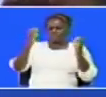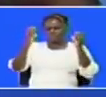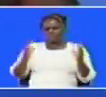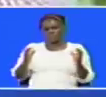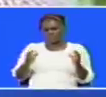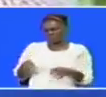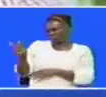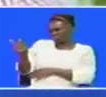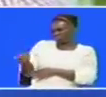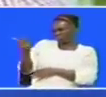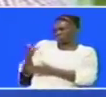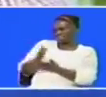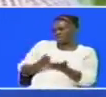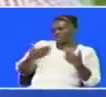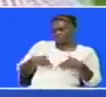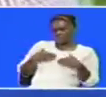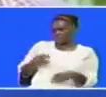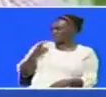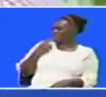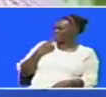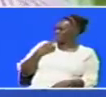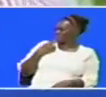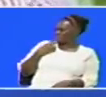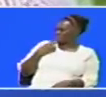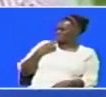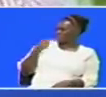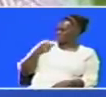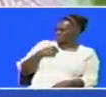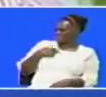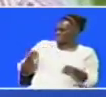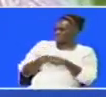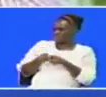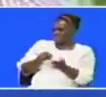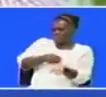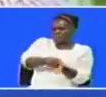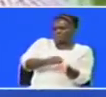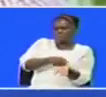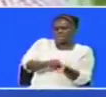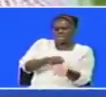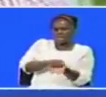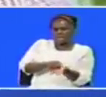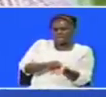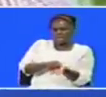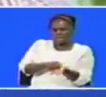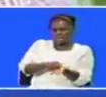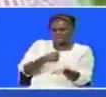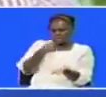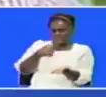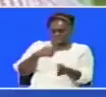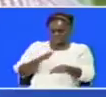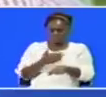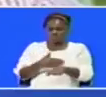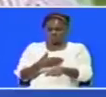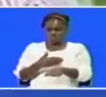faced ridicule. There were some guys who were laughing, saying that I look like a pig. They were saying in vernacular, I look like a